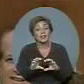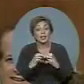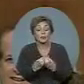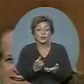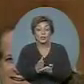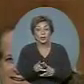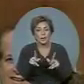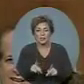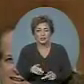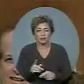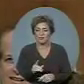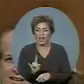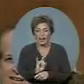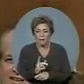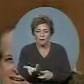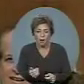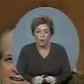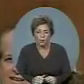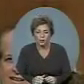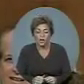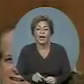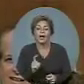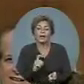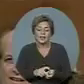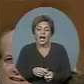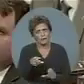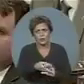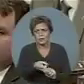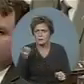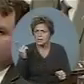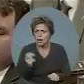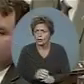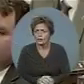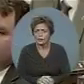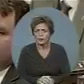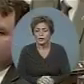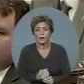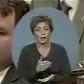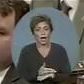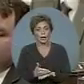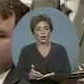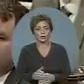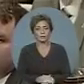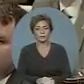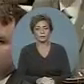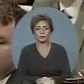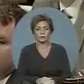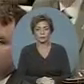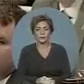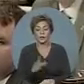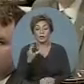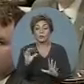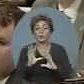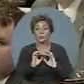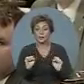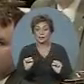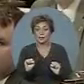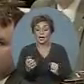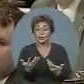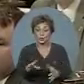the only way to protect our reputation in the world is to resign? As I've said, the Independent Human Rights